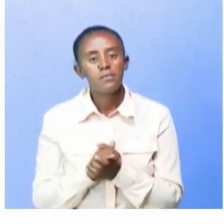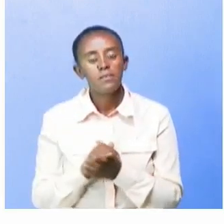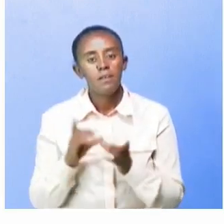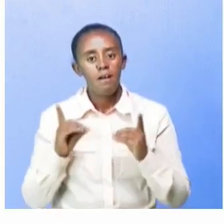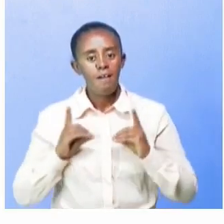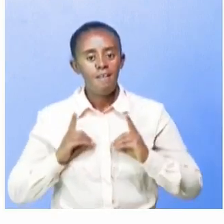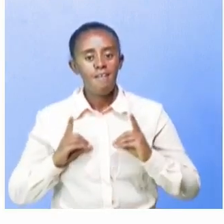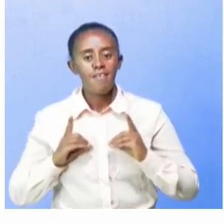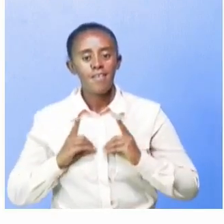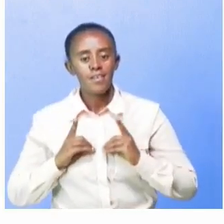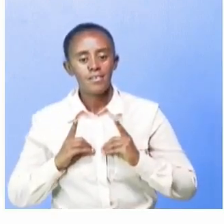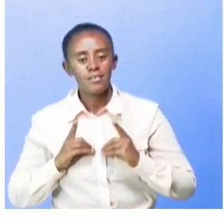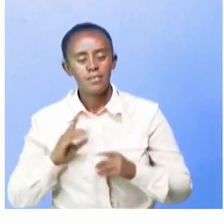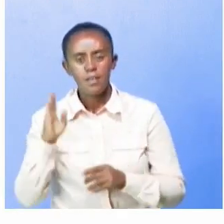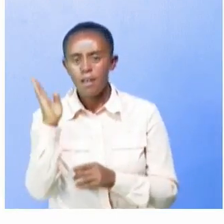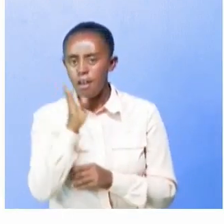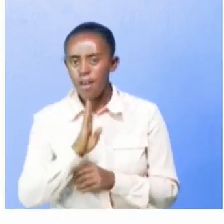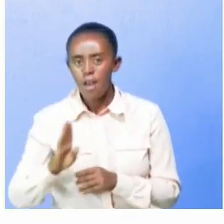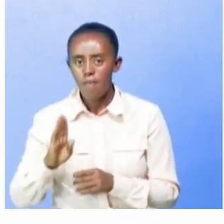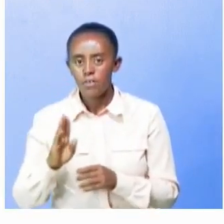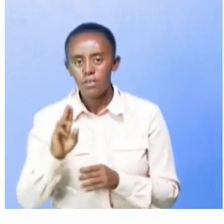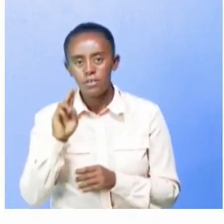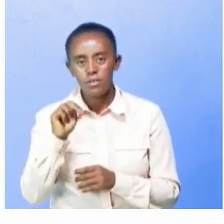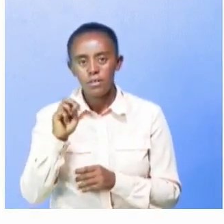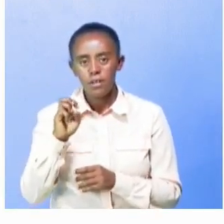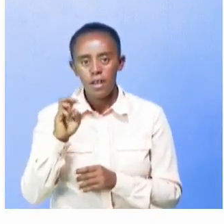had never